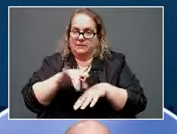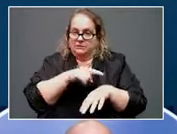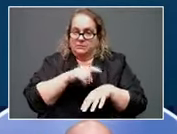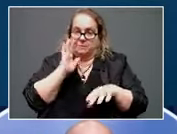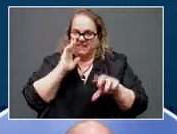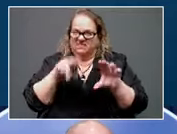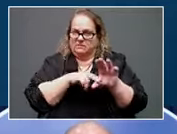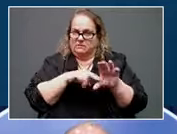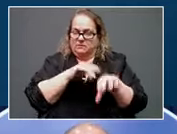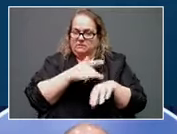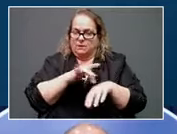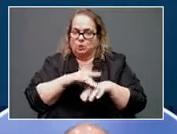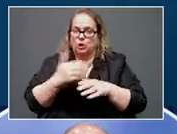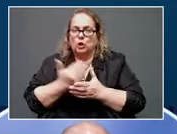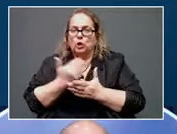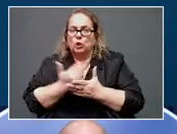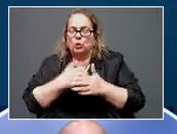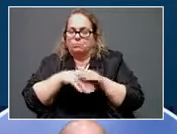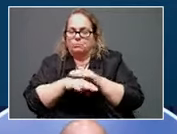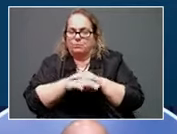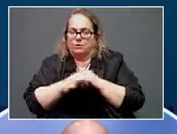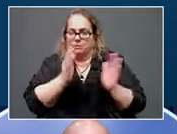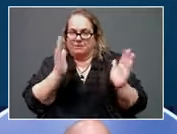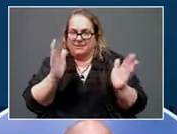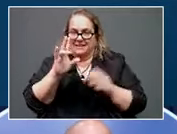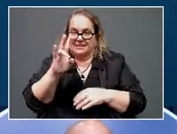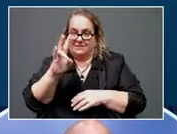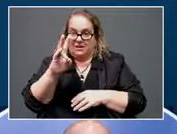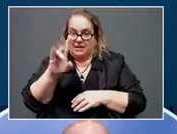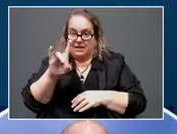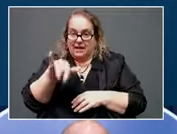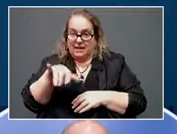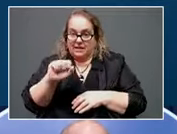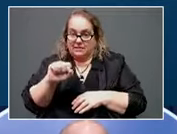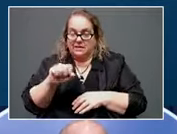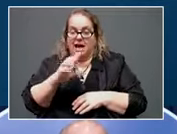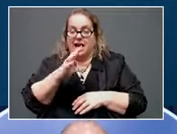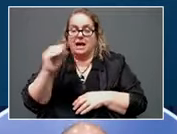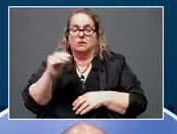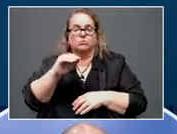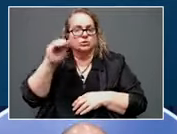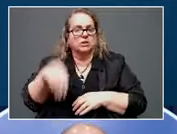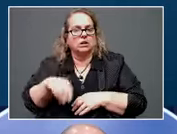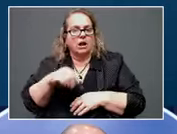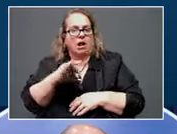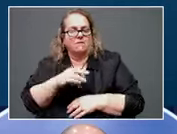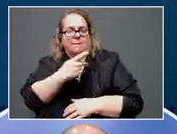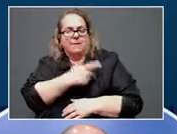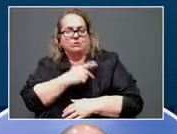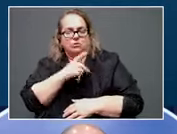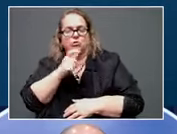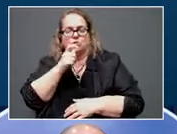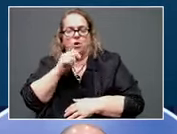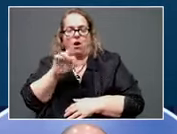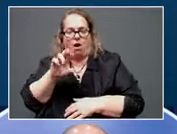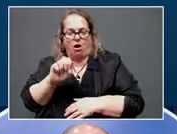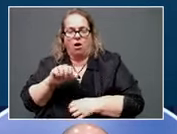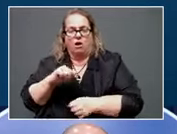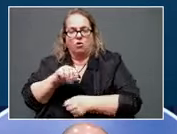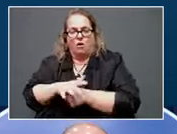new admissions over a 7-day period. The other one is the percent of patients in the hospital who are COVID positive. The second